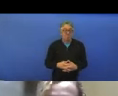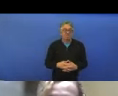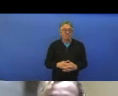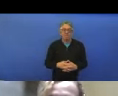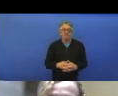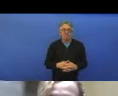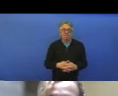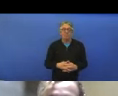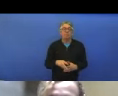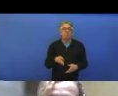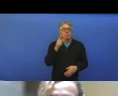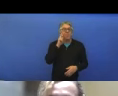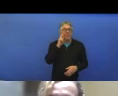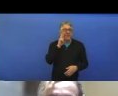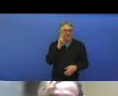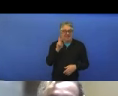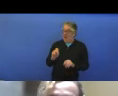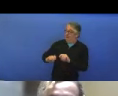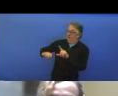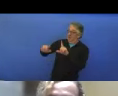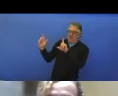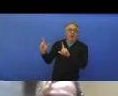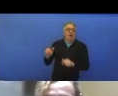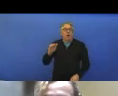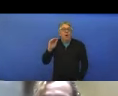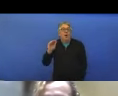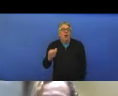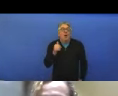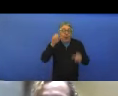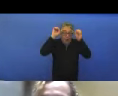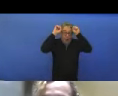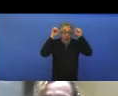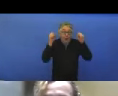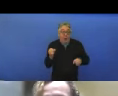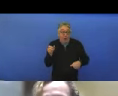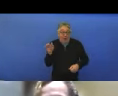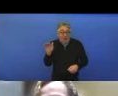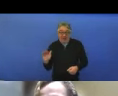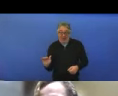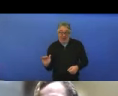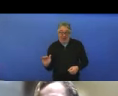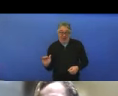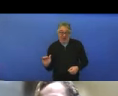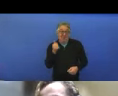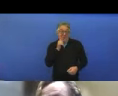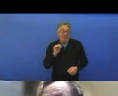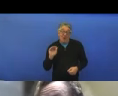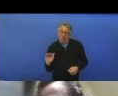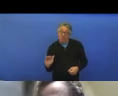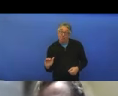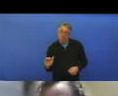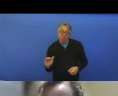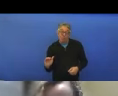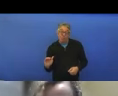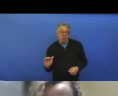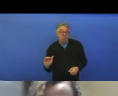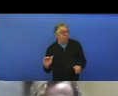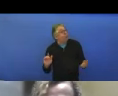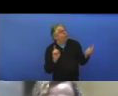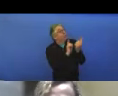picture, you can see a small girl who's shaking hands with a staff, UNHCR